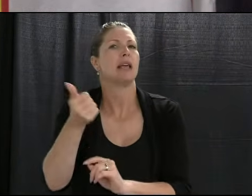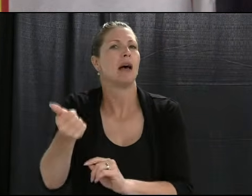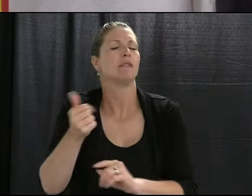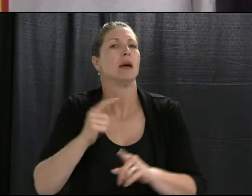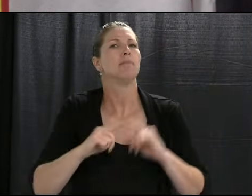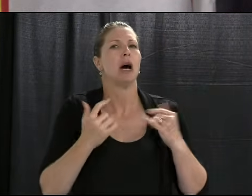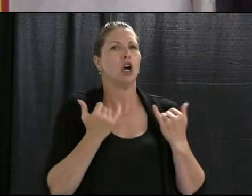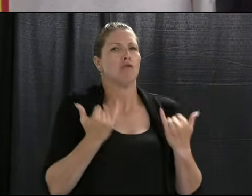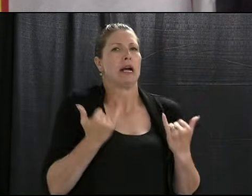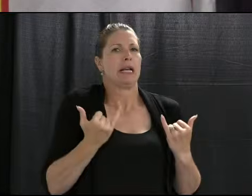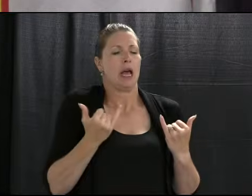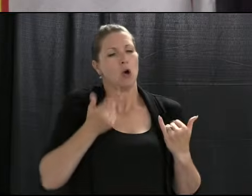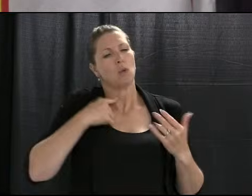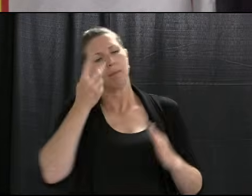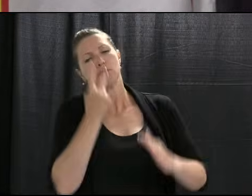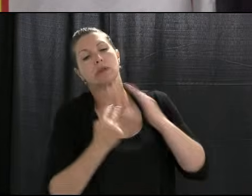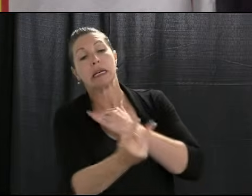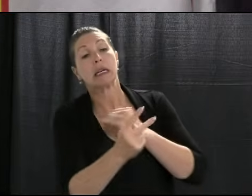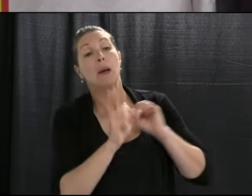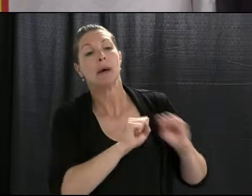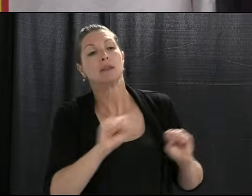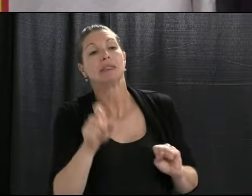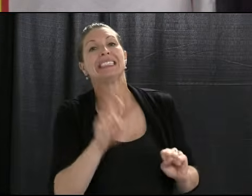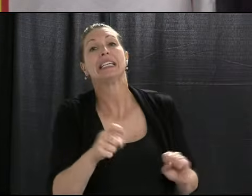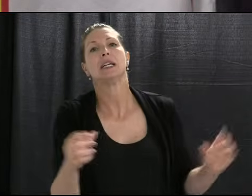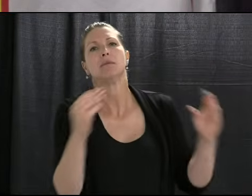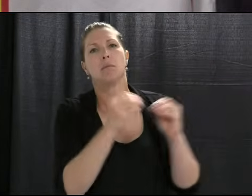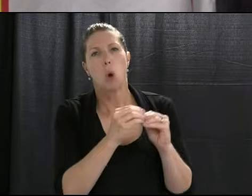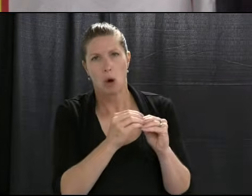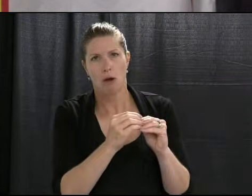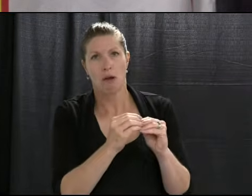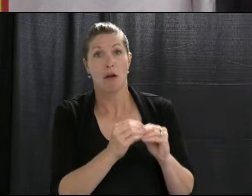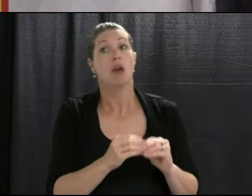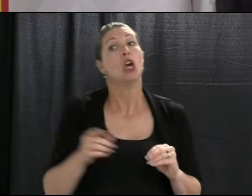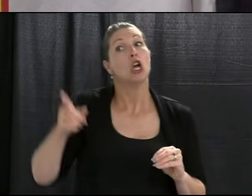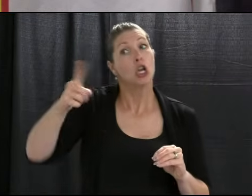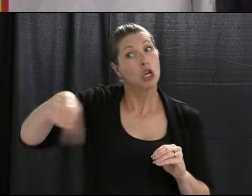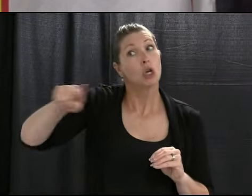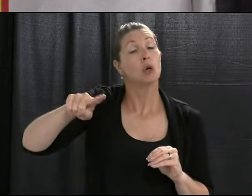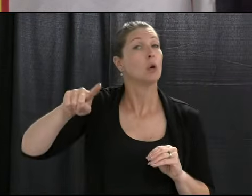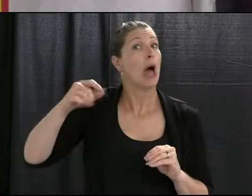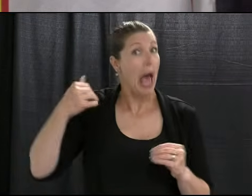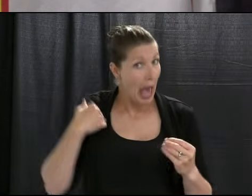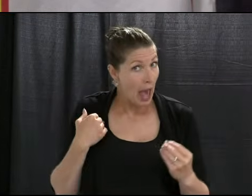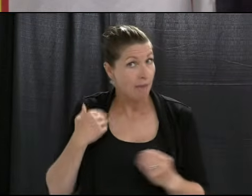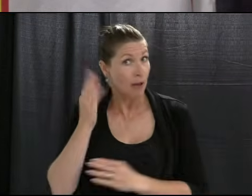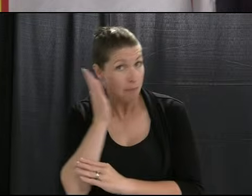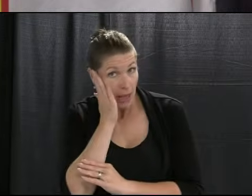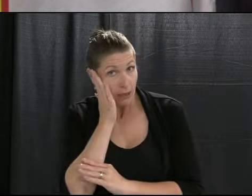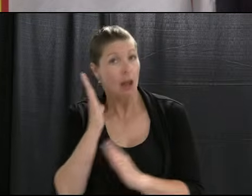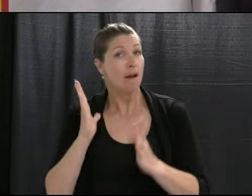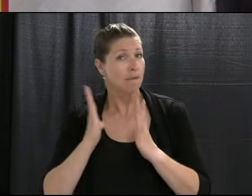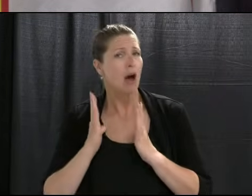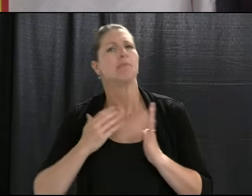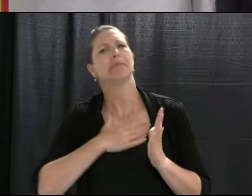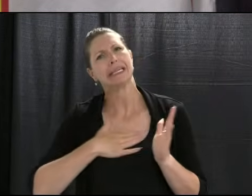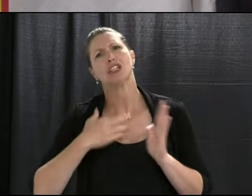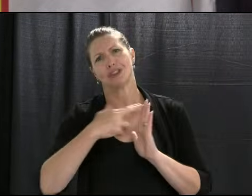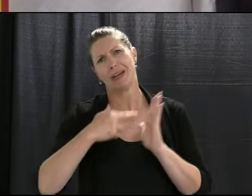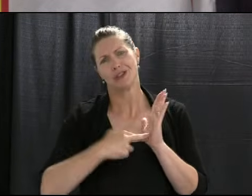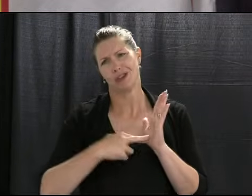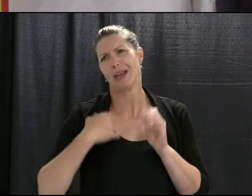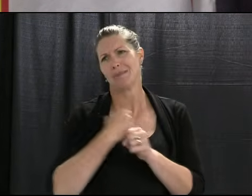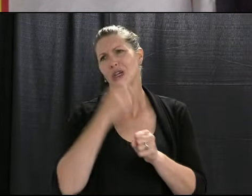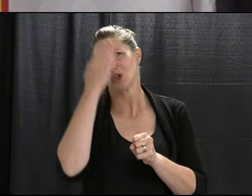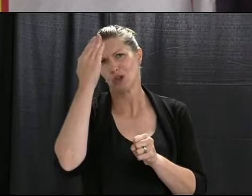to those, I would actually say, remember, you need to register as well. We need to keep track of everybody. For the 20% who don't,